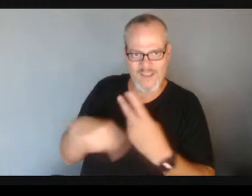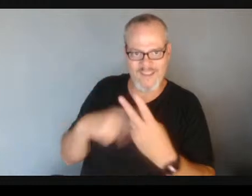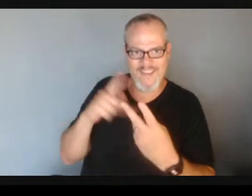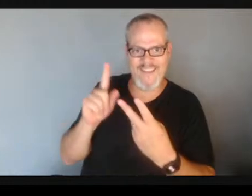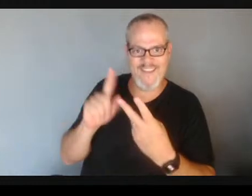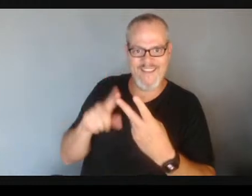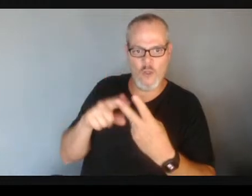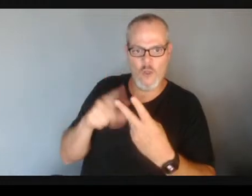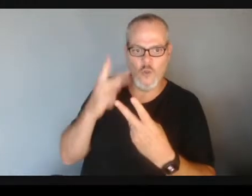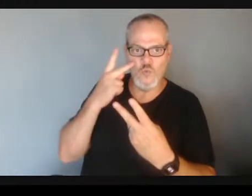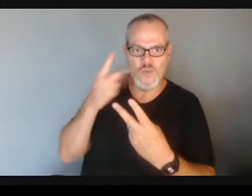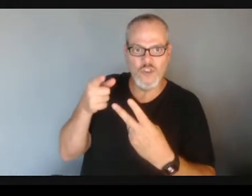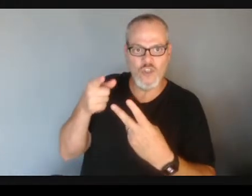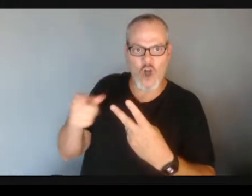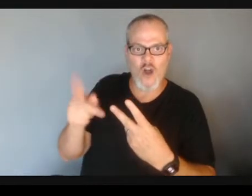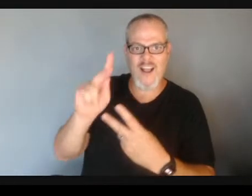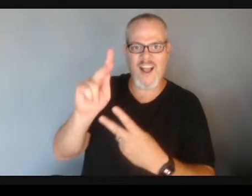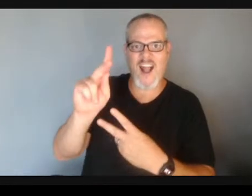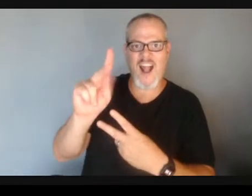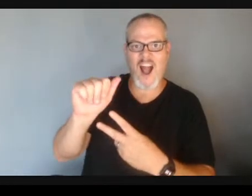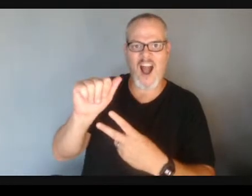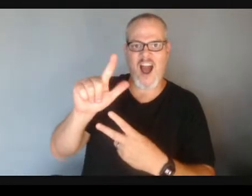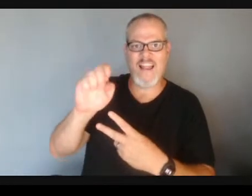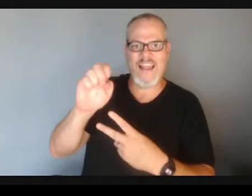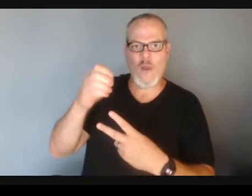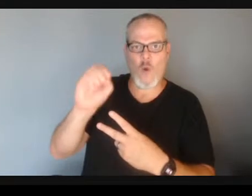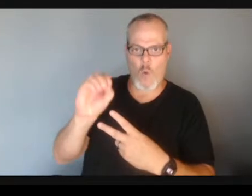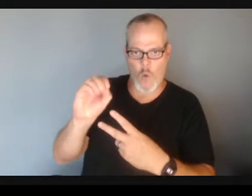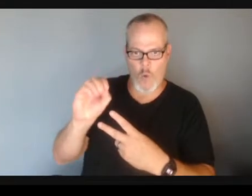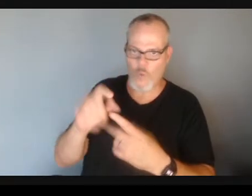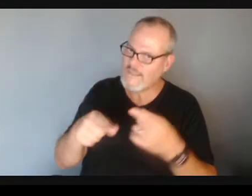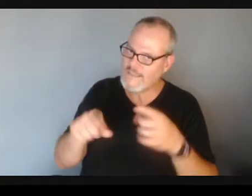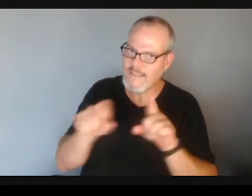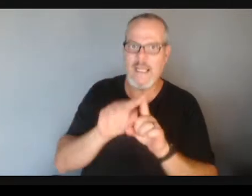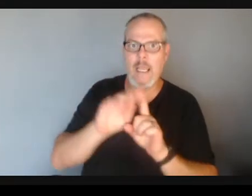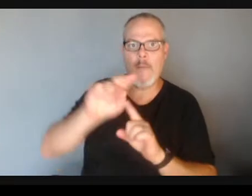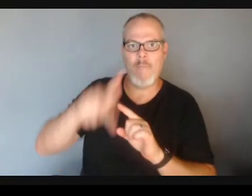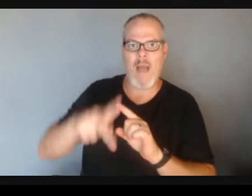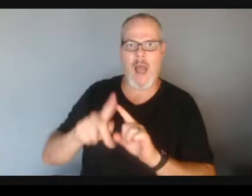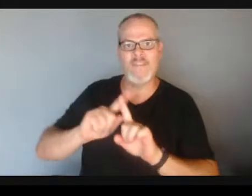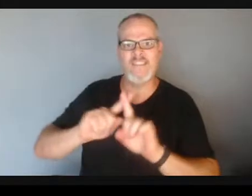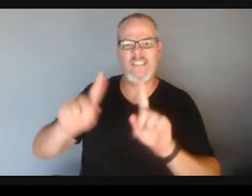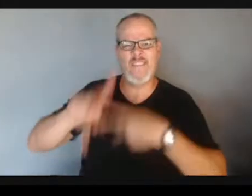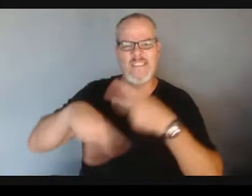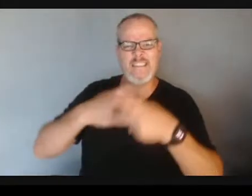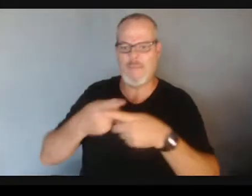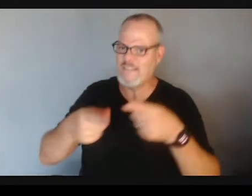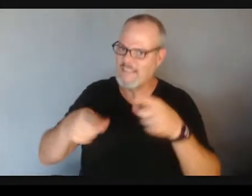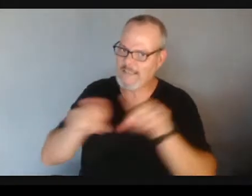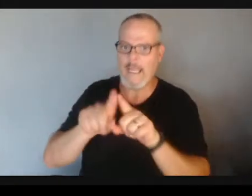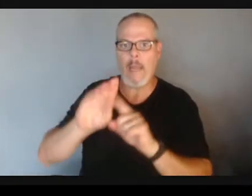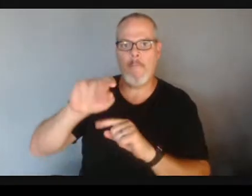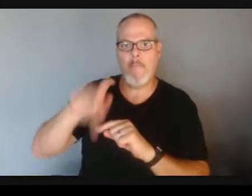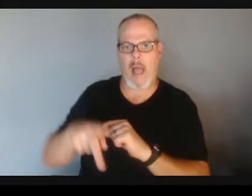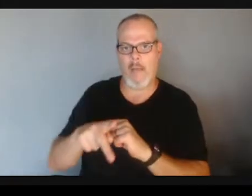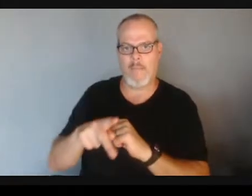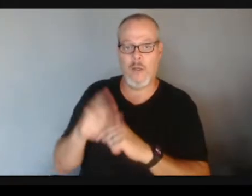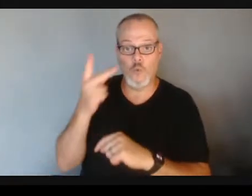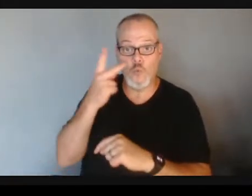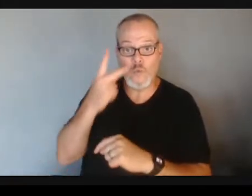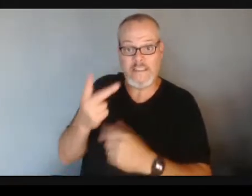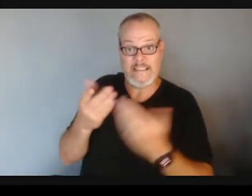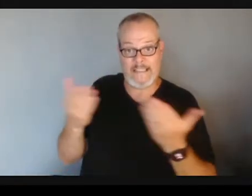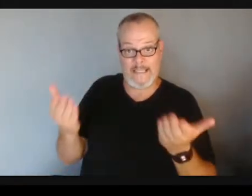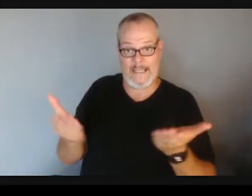over at Kīlauea, right? Same map, different versions of the same map. We see it